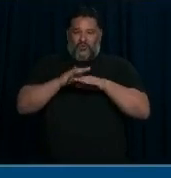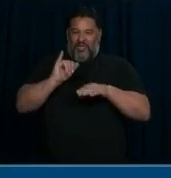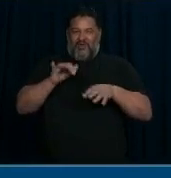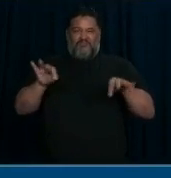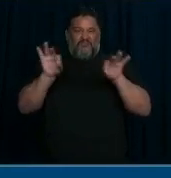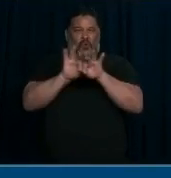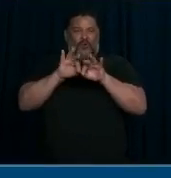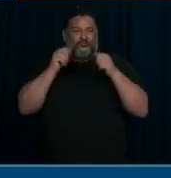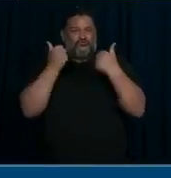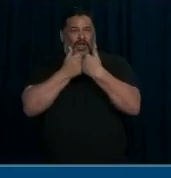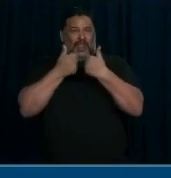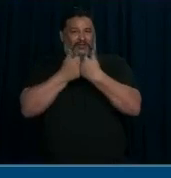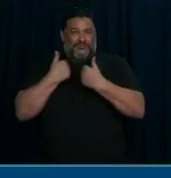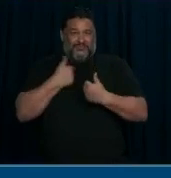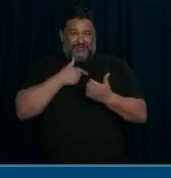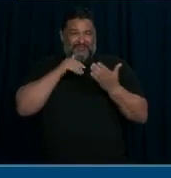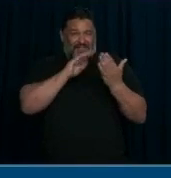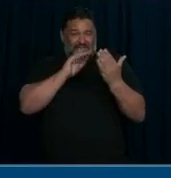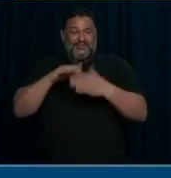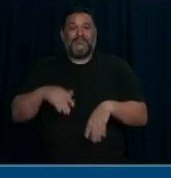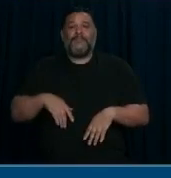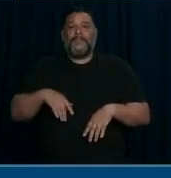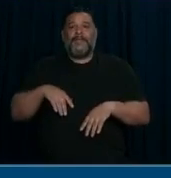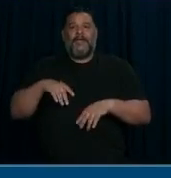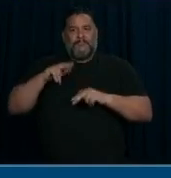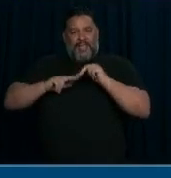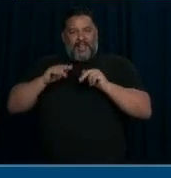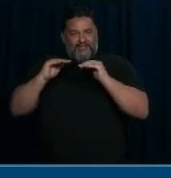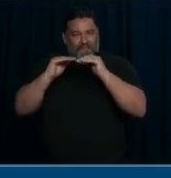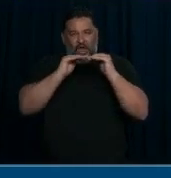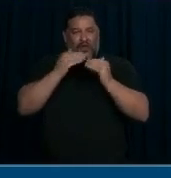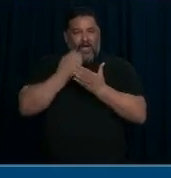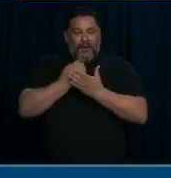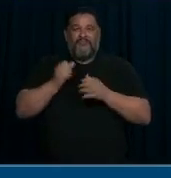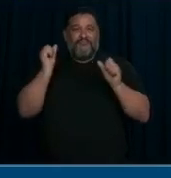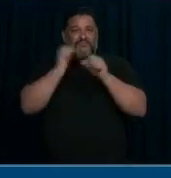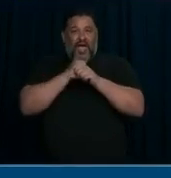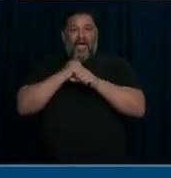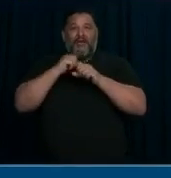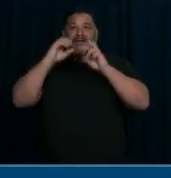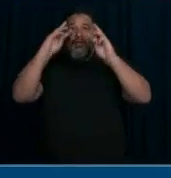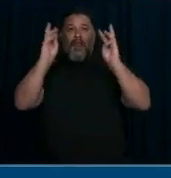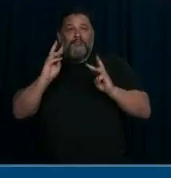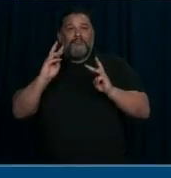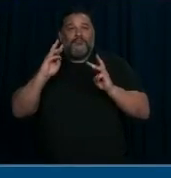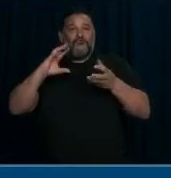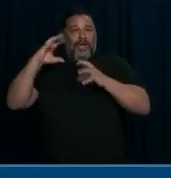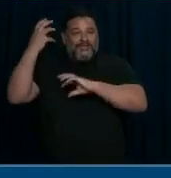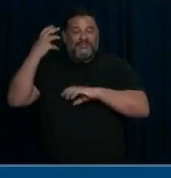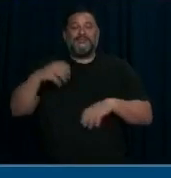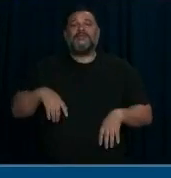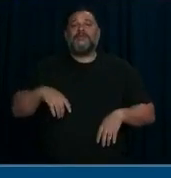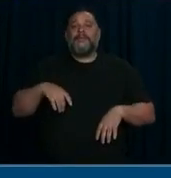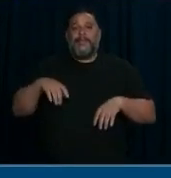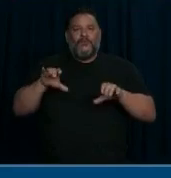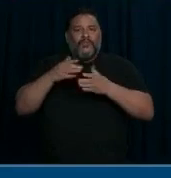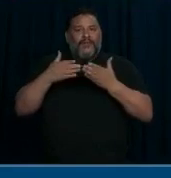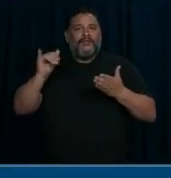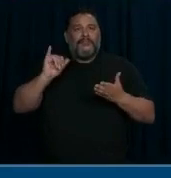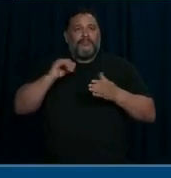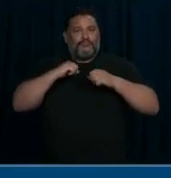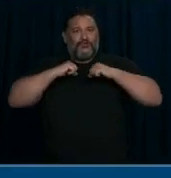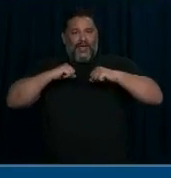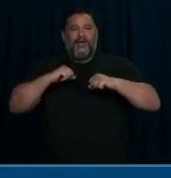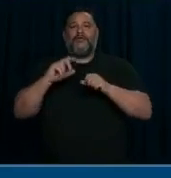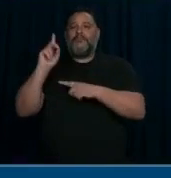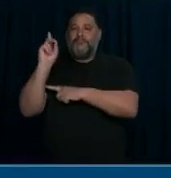face. Building a fairer economy, fighting the climate crisis, doing things like making sure that we protect our democracy